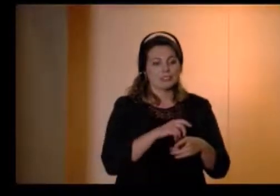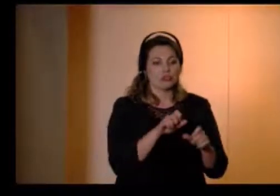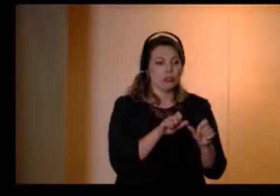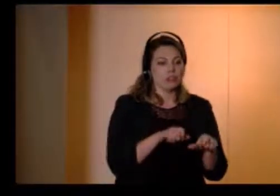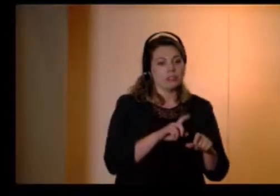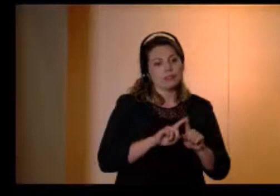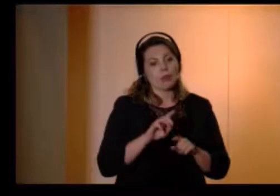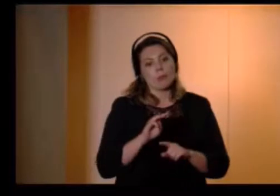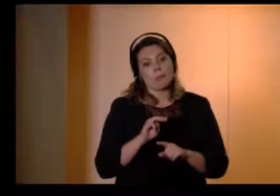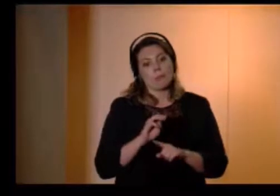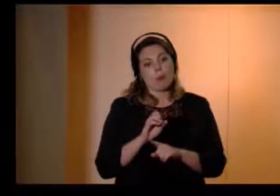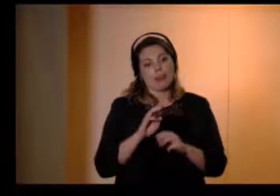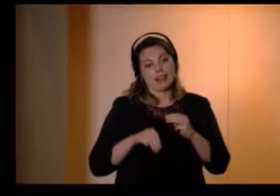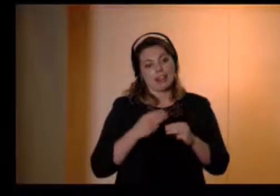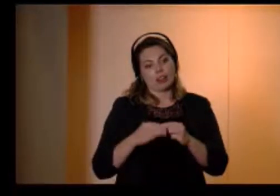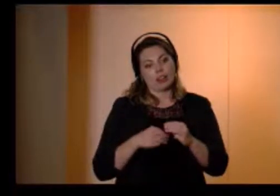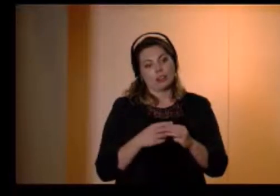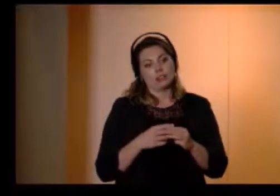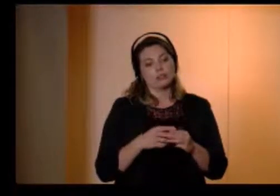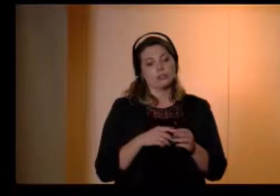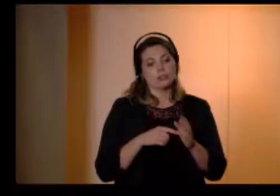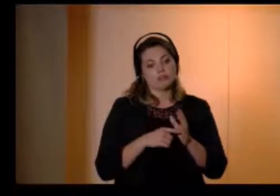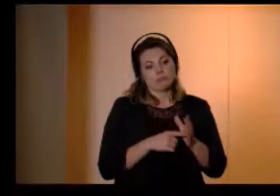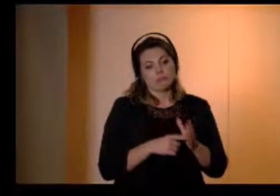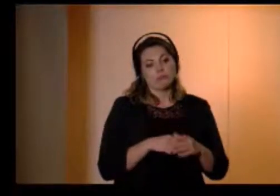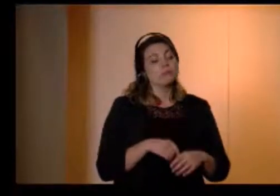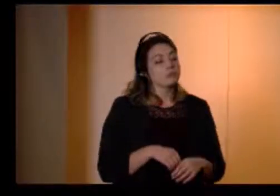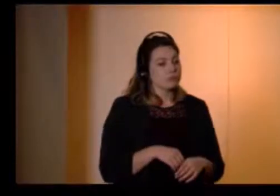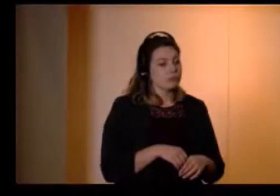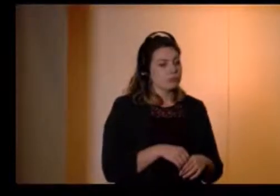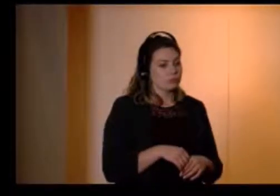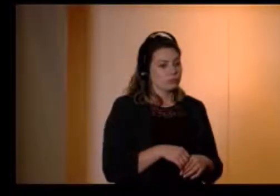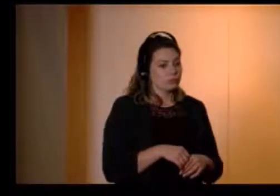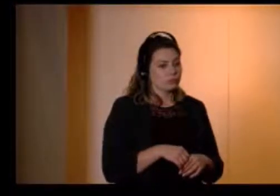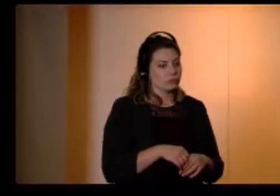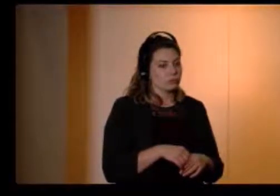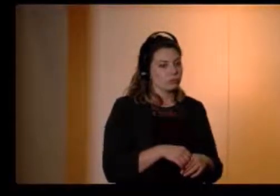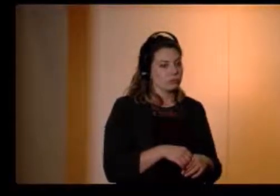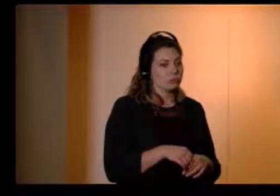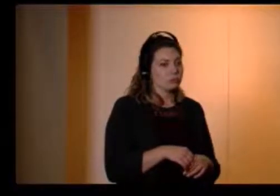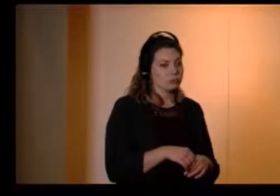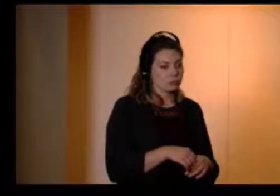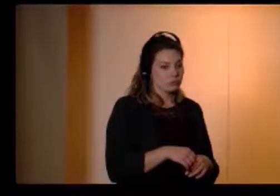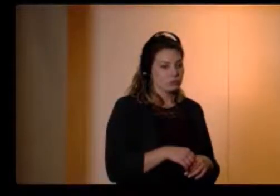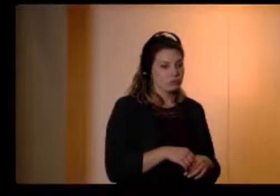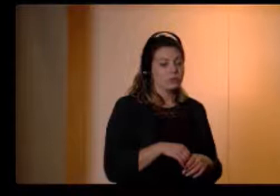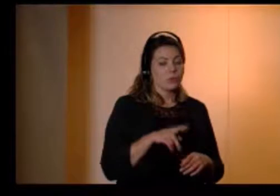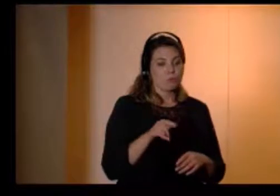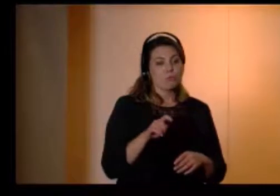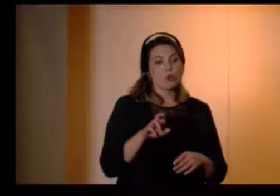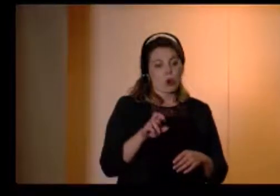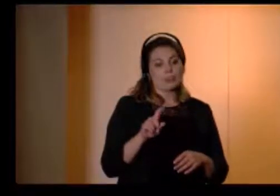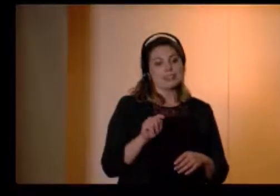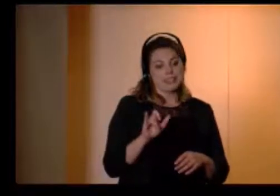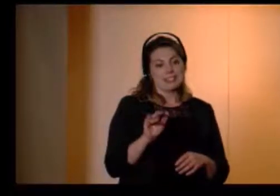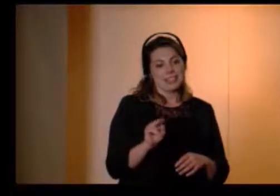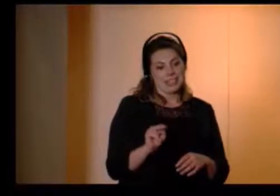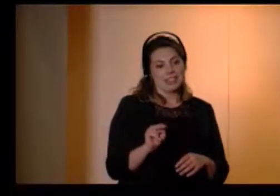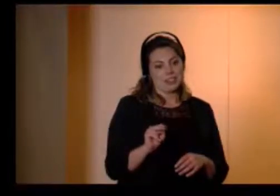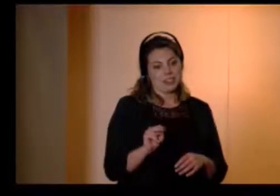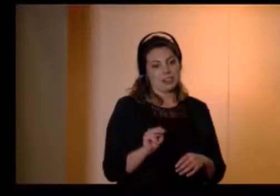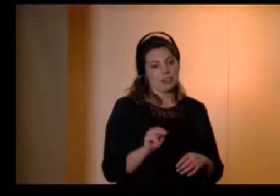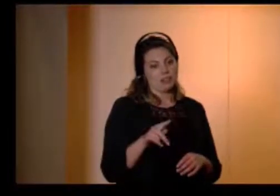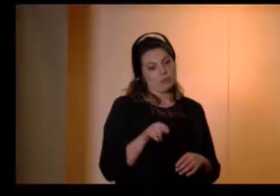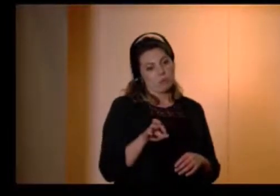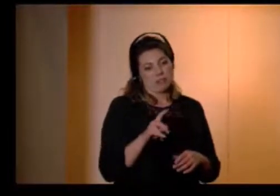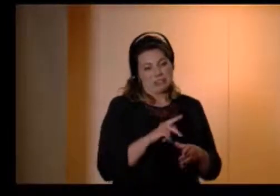data. So here's an example. So essentially these files are just atomic coordinates, just a point cloud